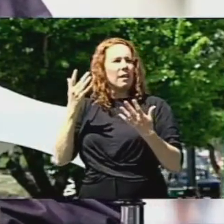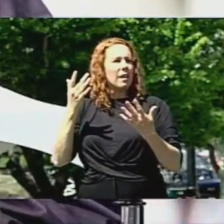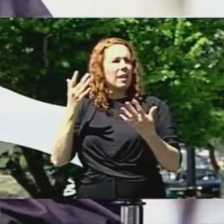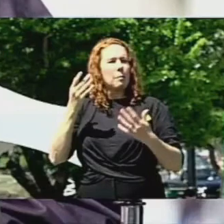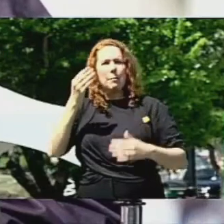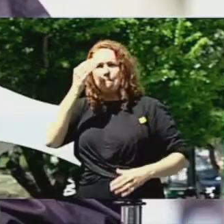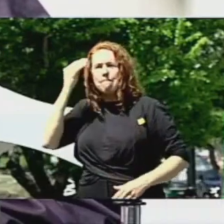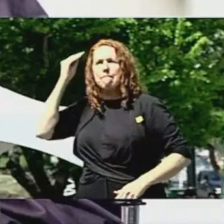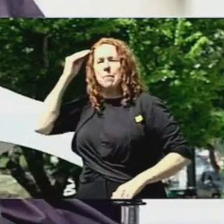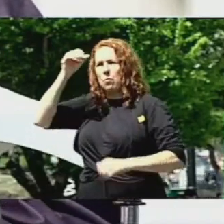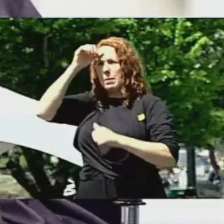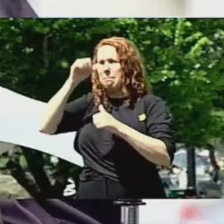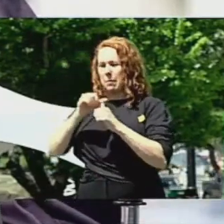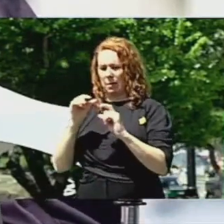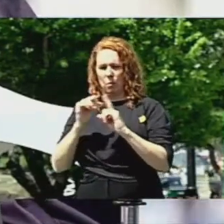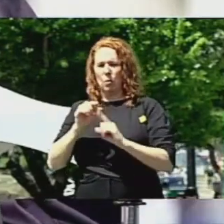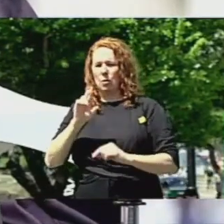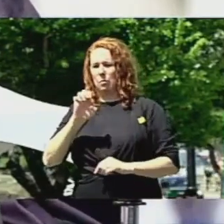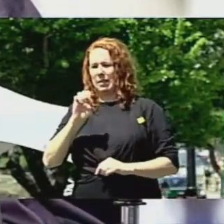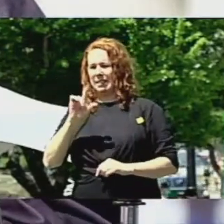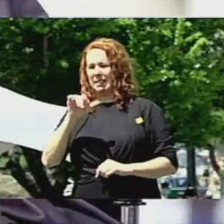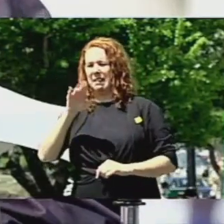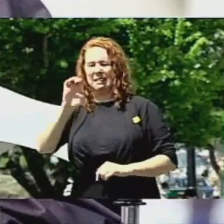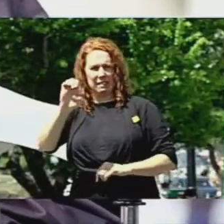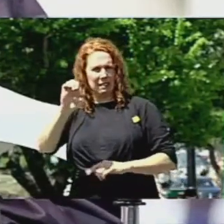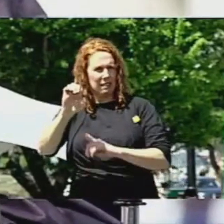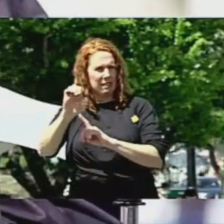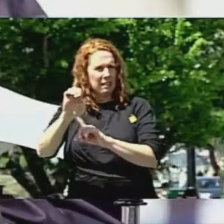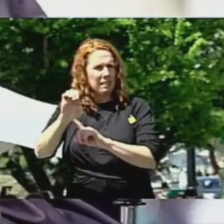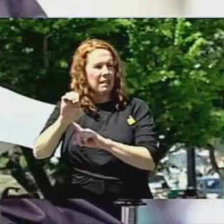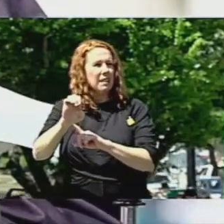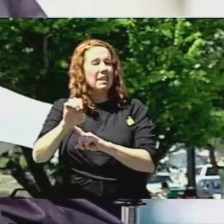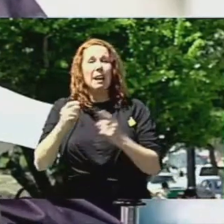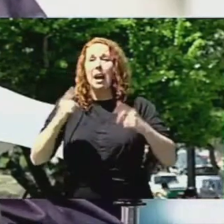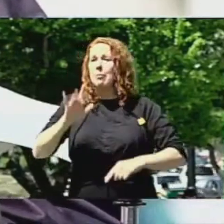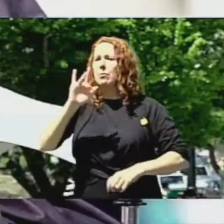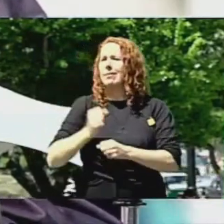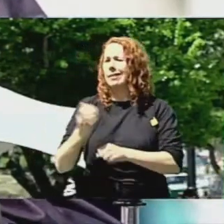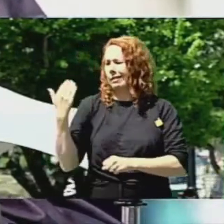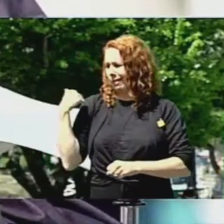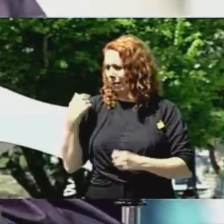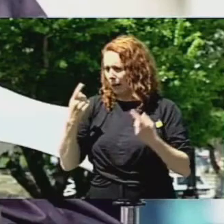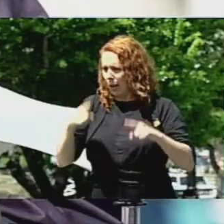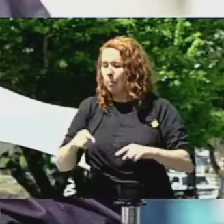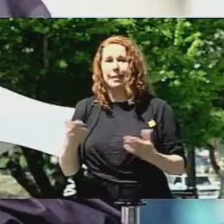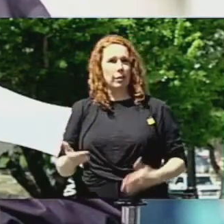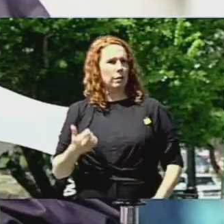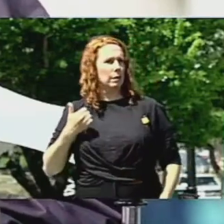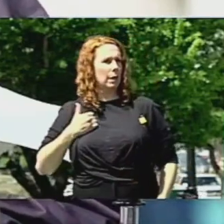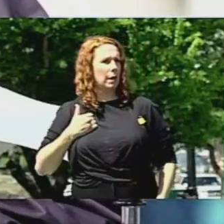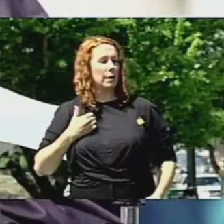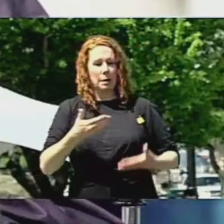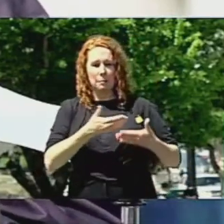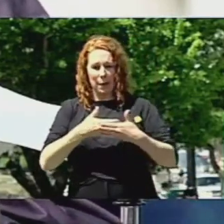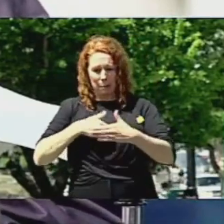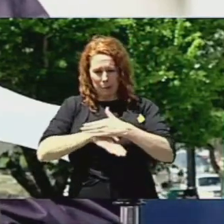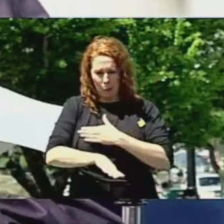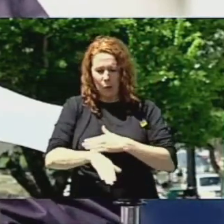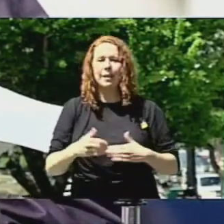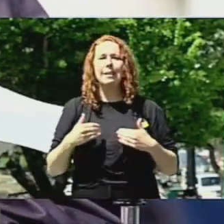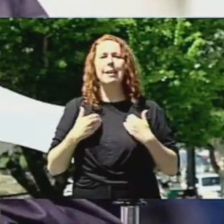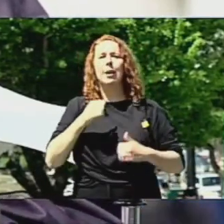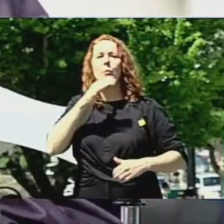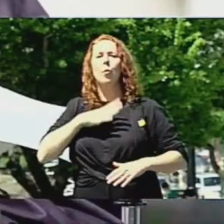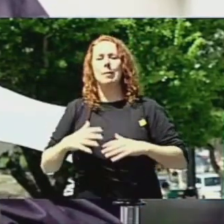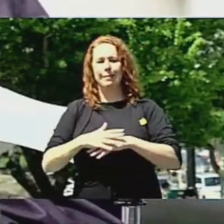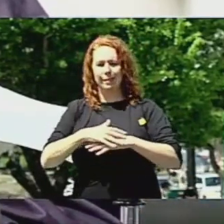single day that I walk this earth. You see, about 25 years ago in this country, a baby was born to a young